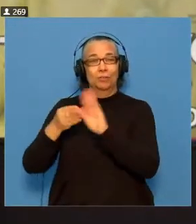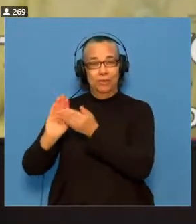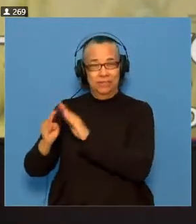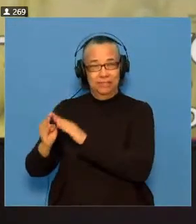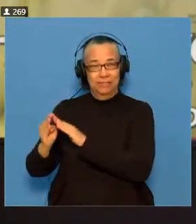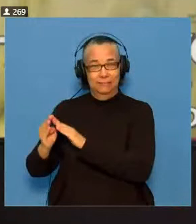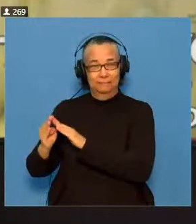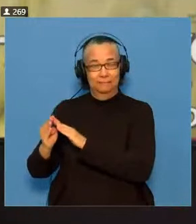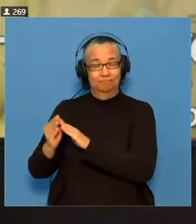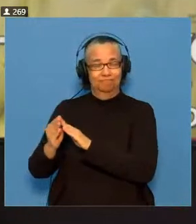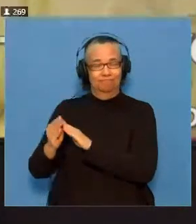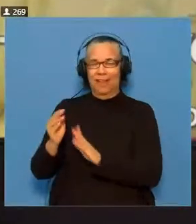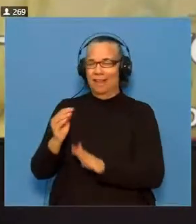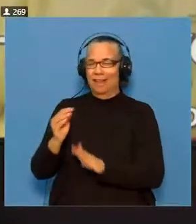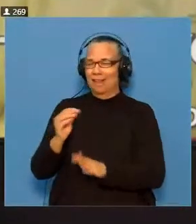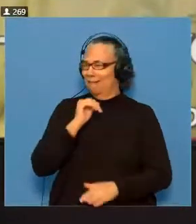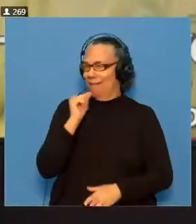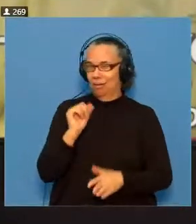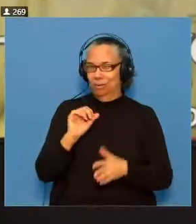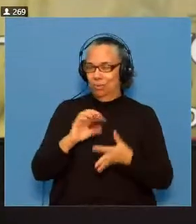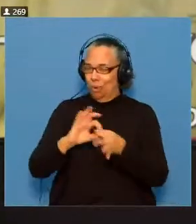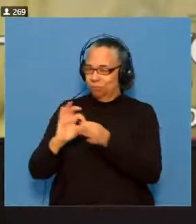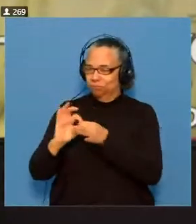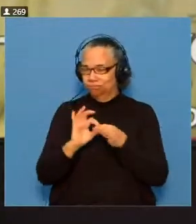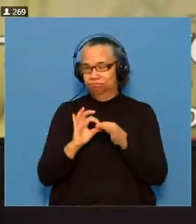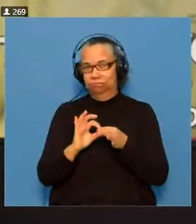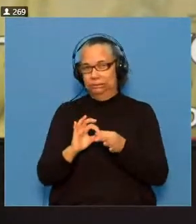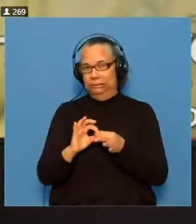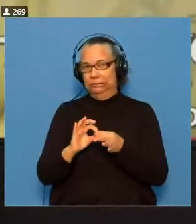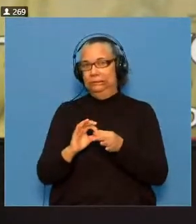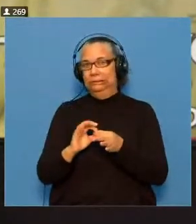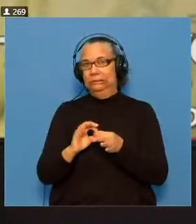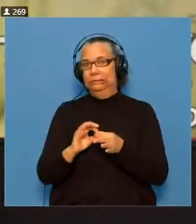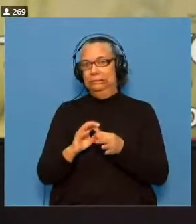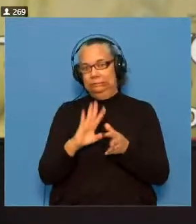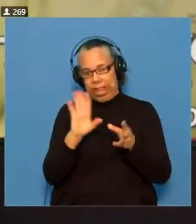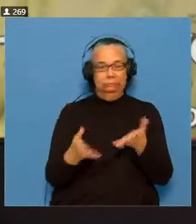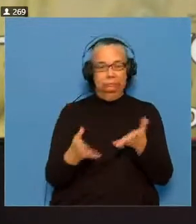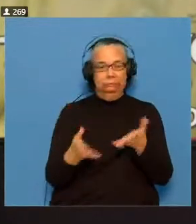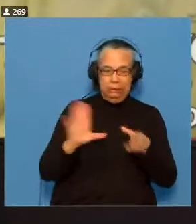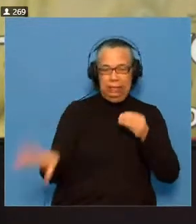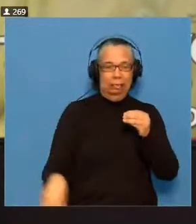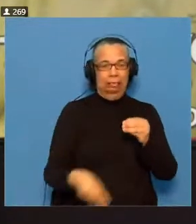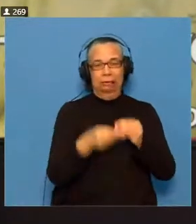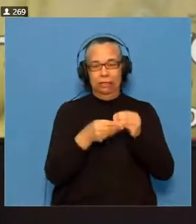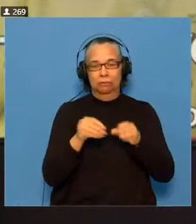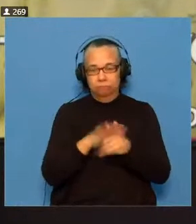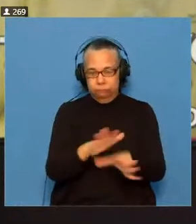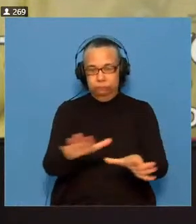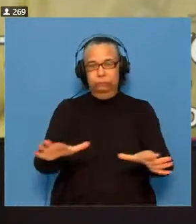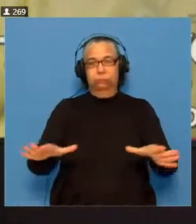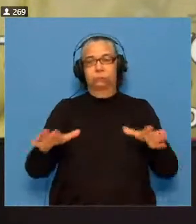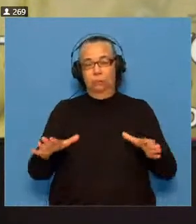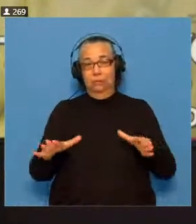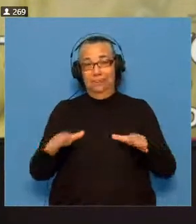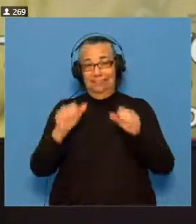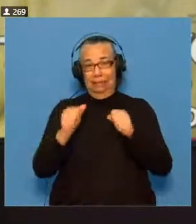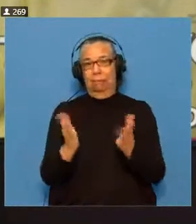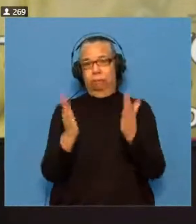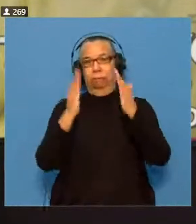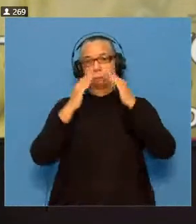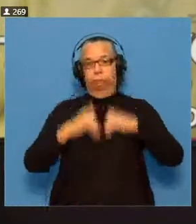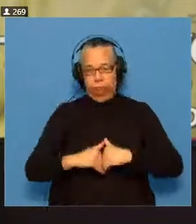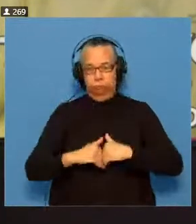community. And not cooperating could lead to further spreading of the coronavirus, which could shut down our